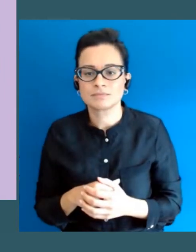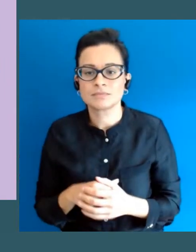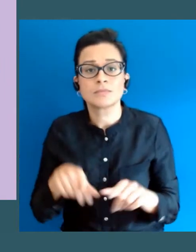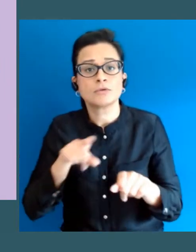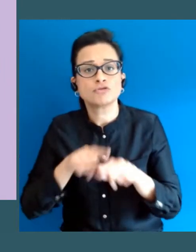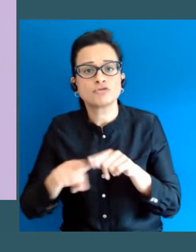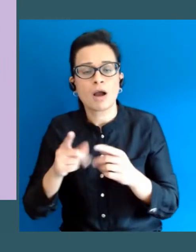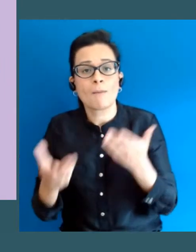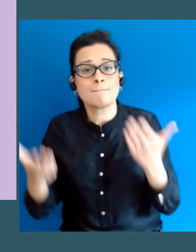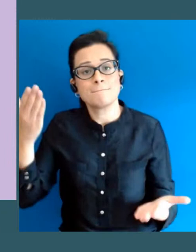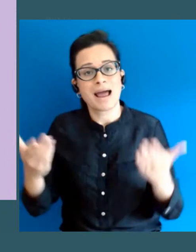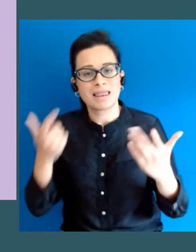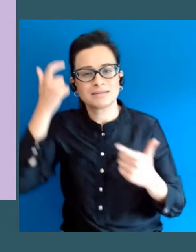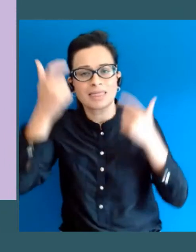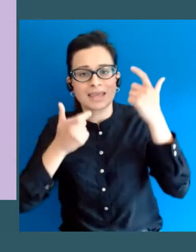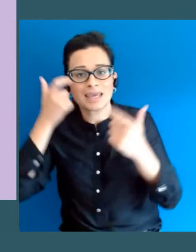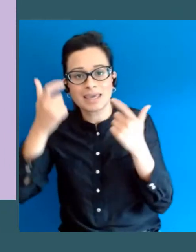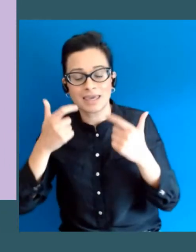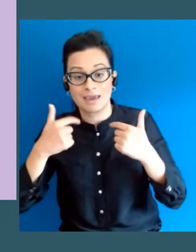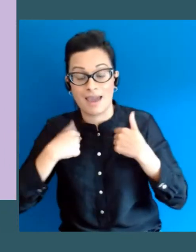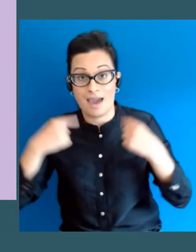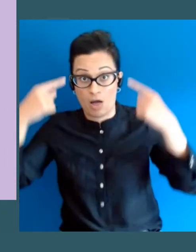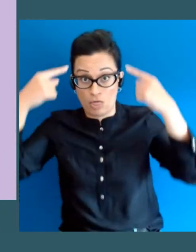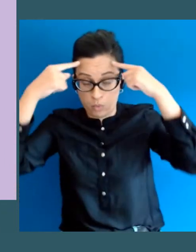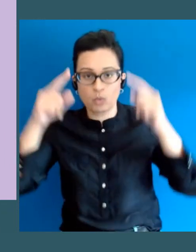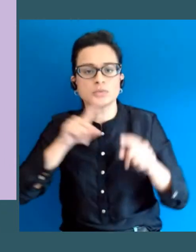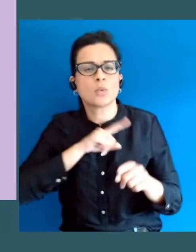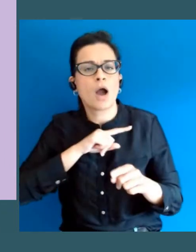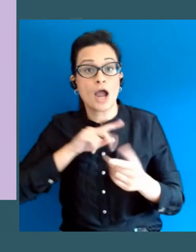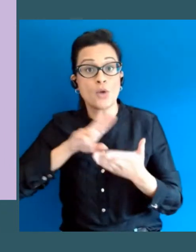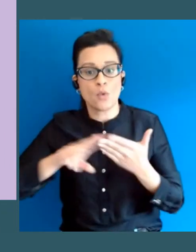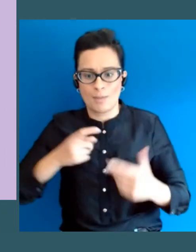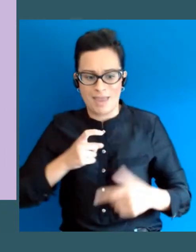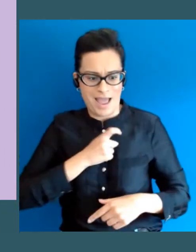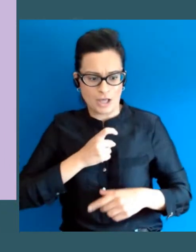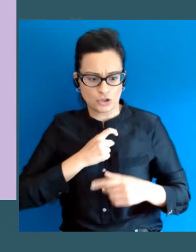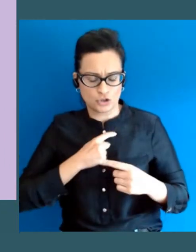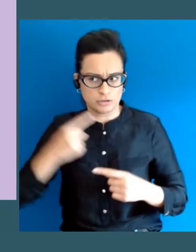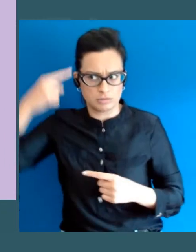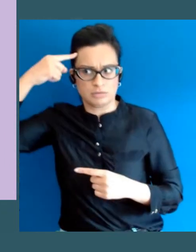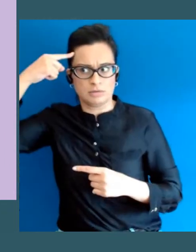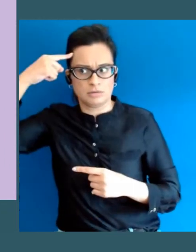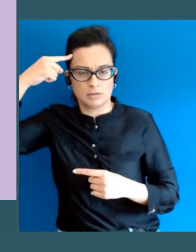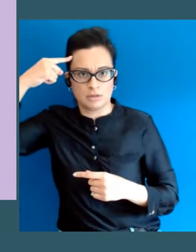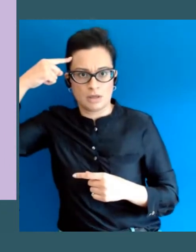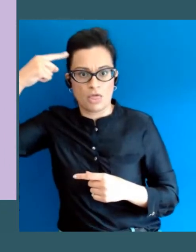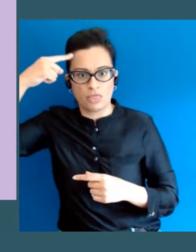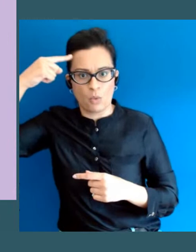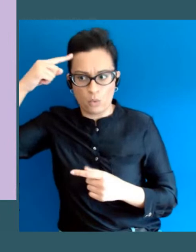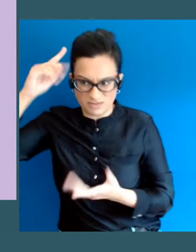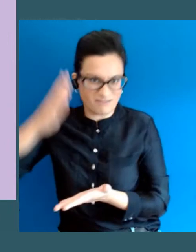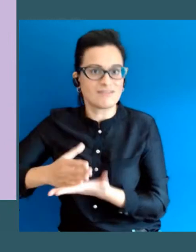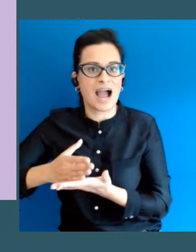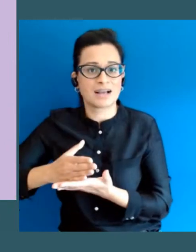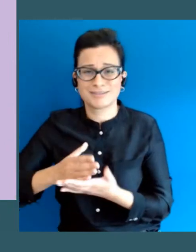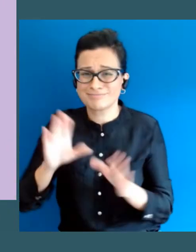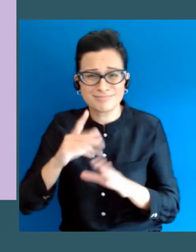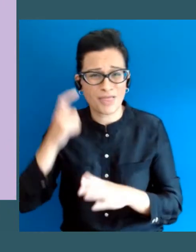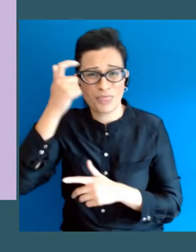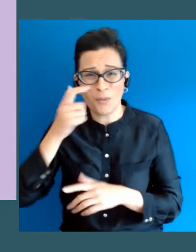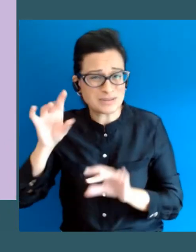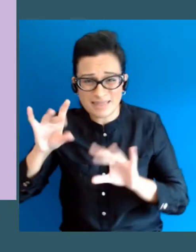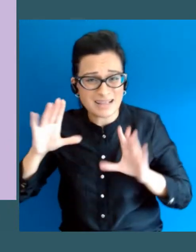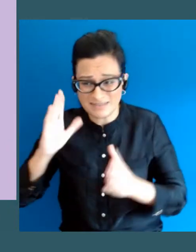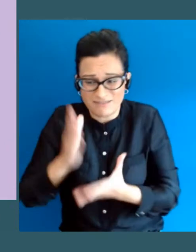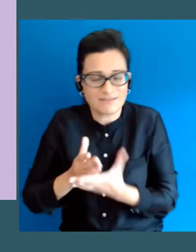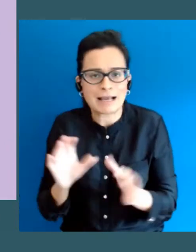where we put our thoughts, because often when we're anxious, we think our thoughts are facts, when in fact they are thoughts. So we put